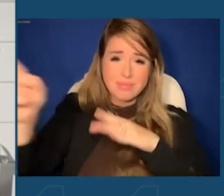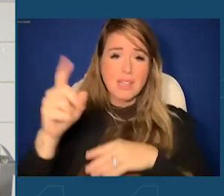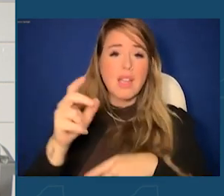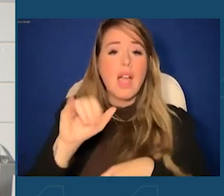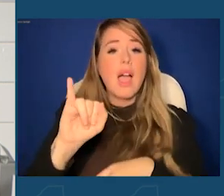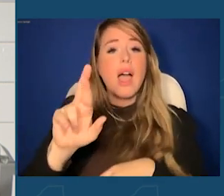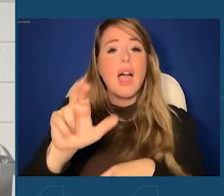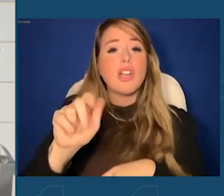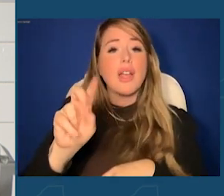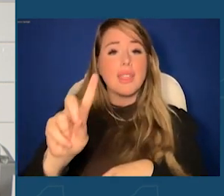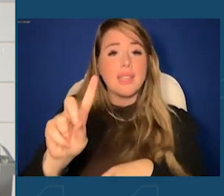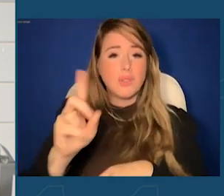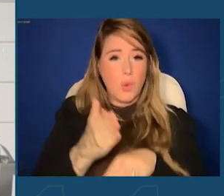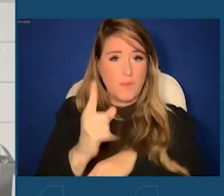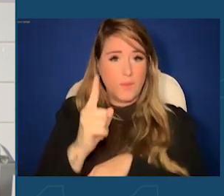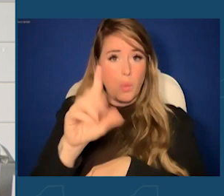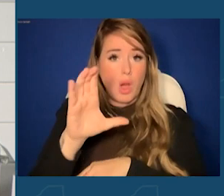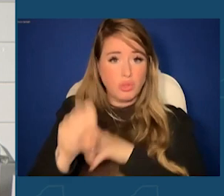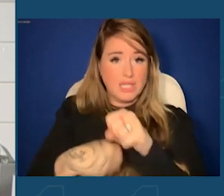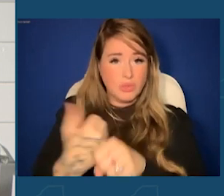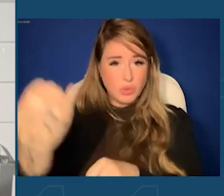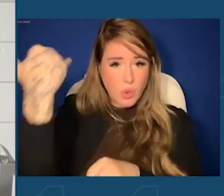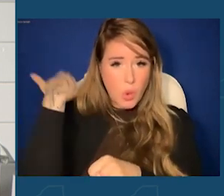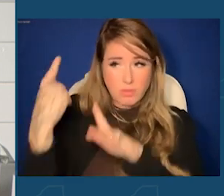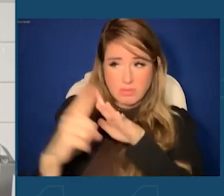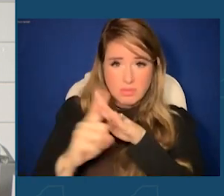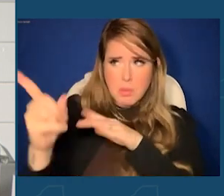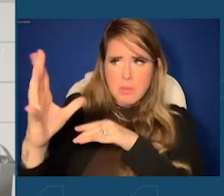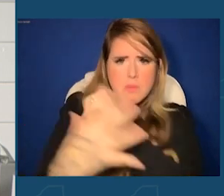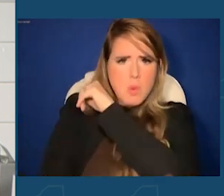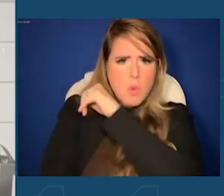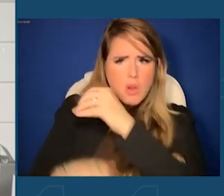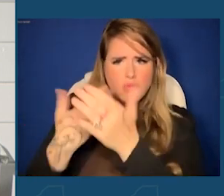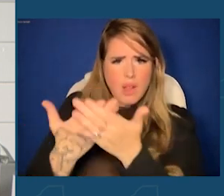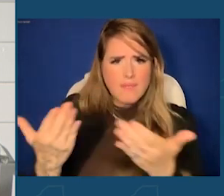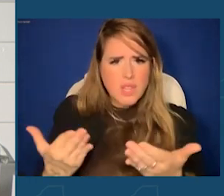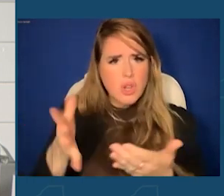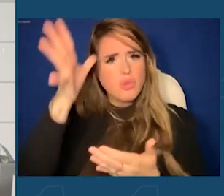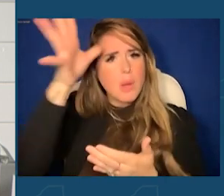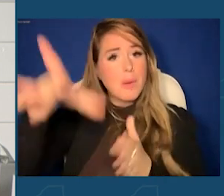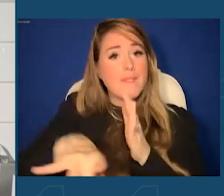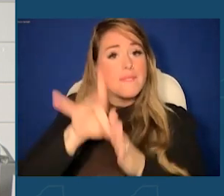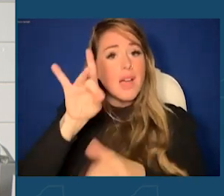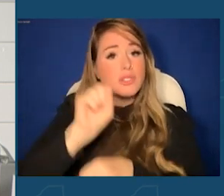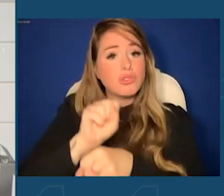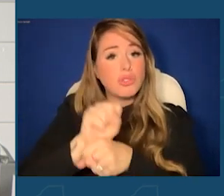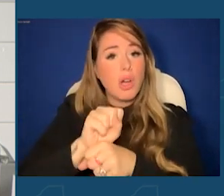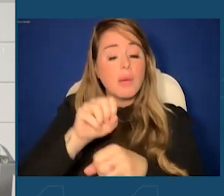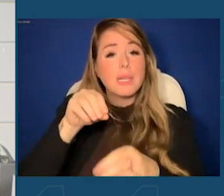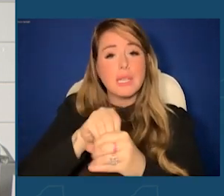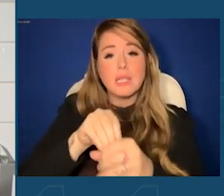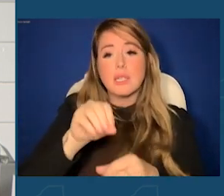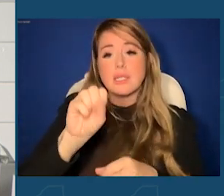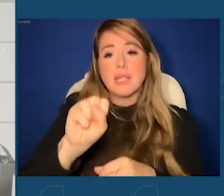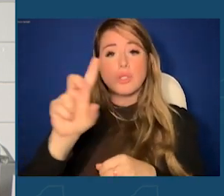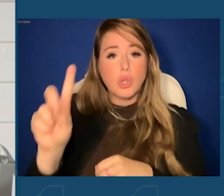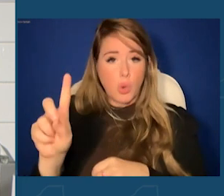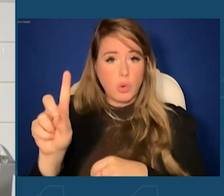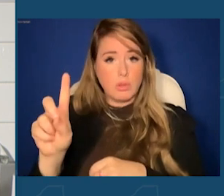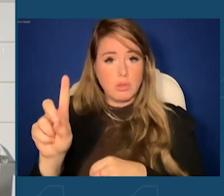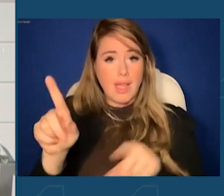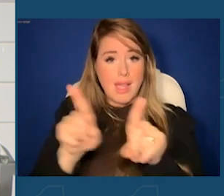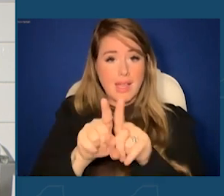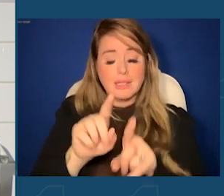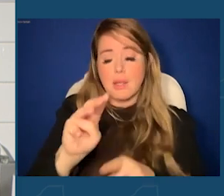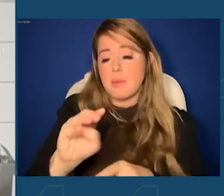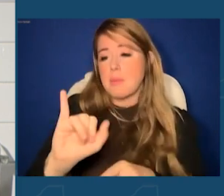over a century ago. Grandpa found a job working at a wheat field in South Dakota as a migrant farm worker. Then